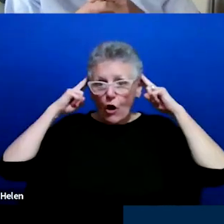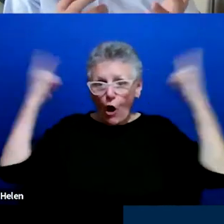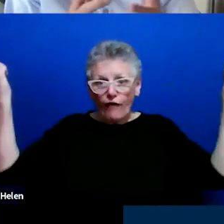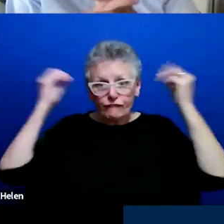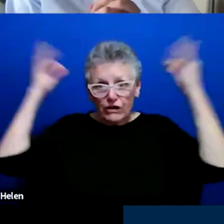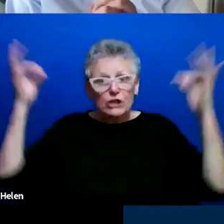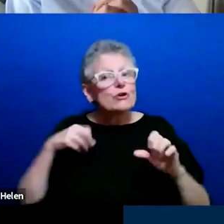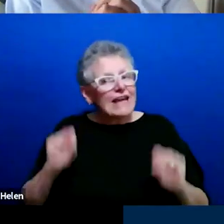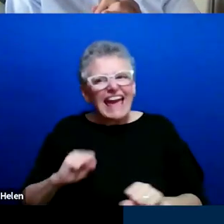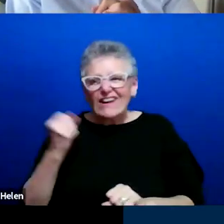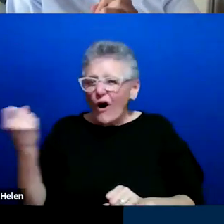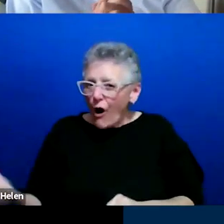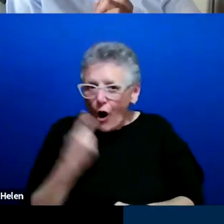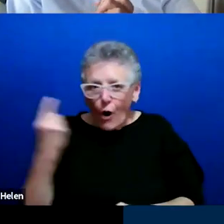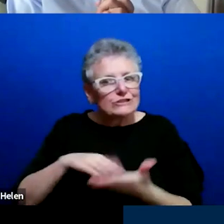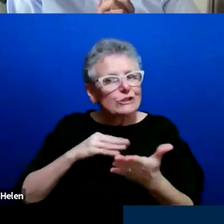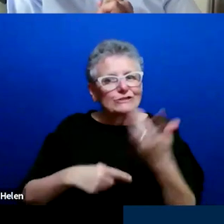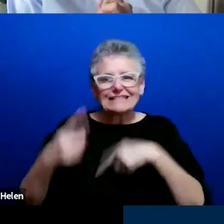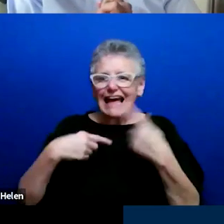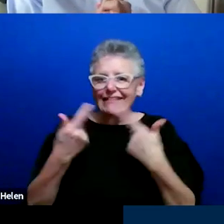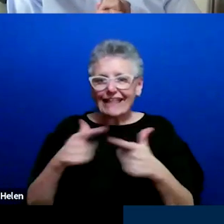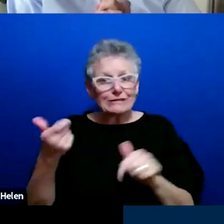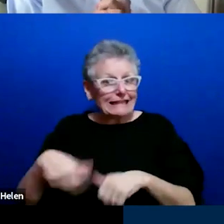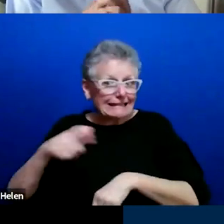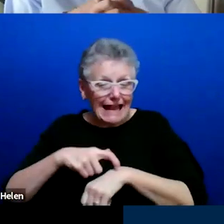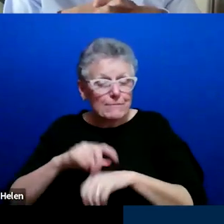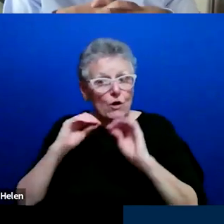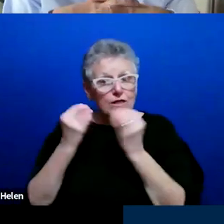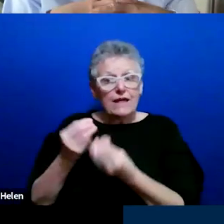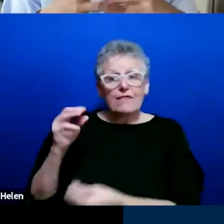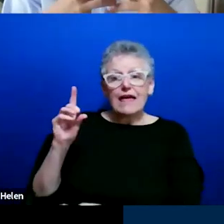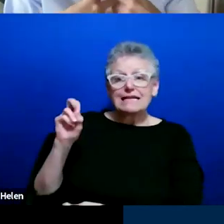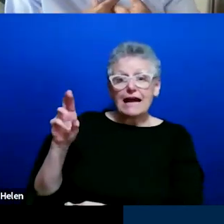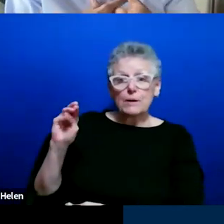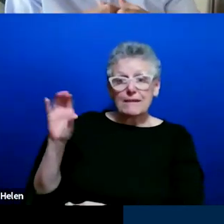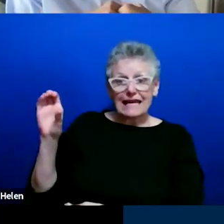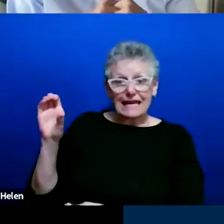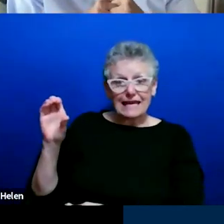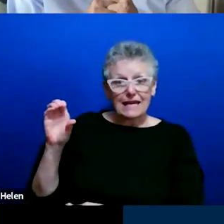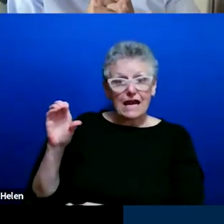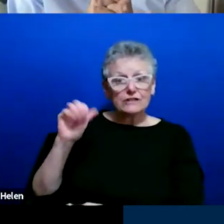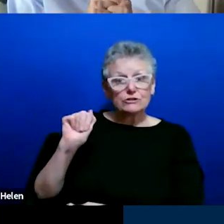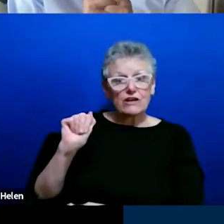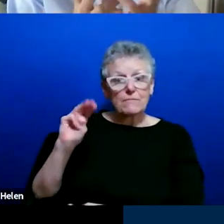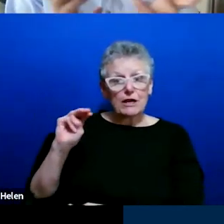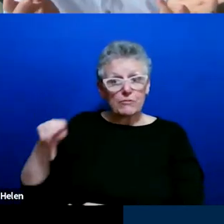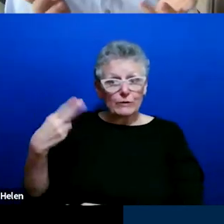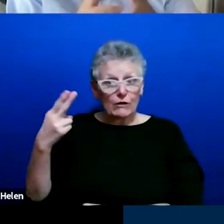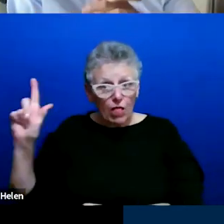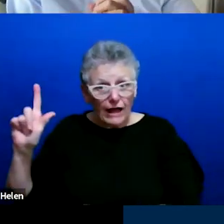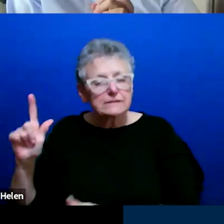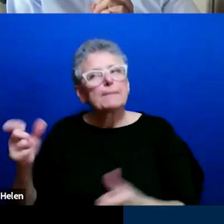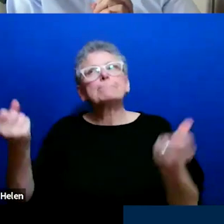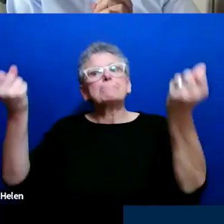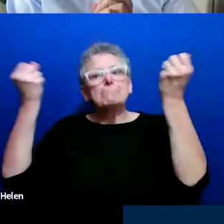always learn sign language at any point. The organization that Dr. McKee and I are in, Association of Medical Professionals with Hearing Loss, there are a ton of people